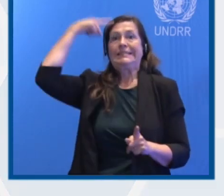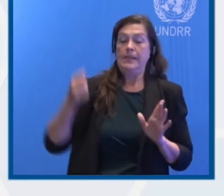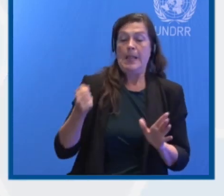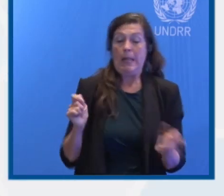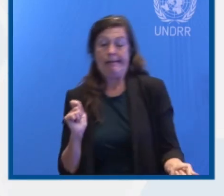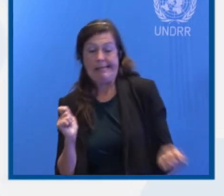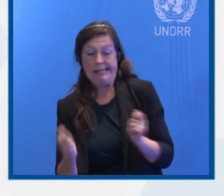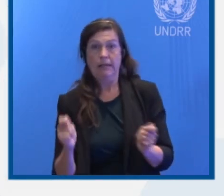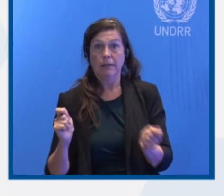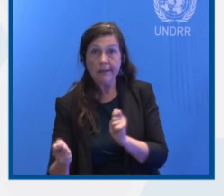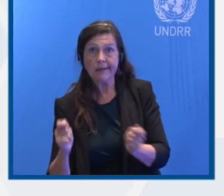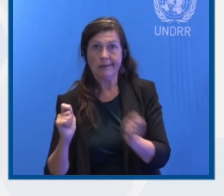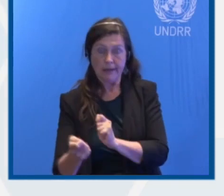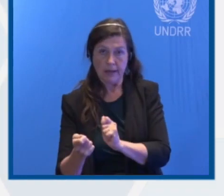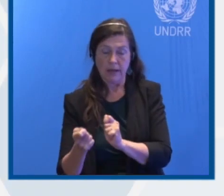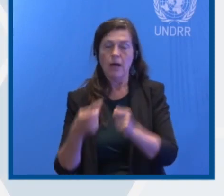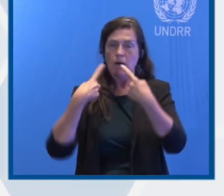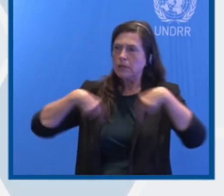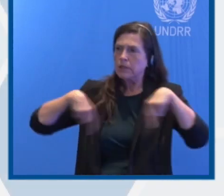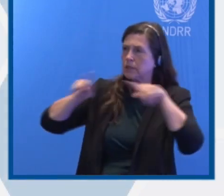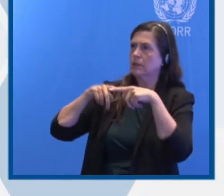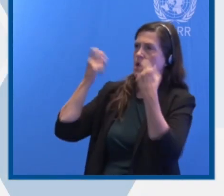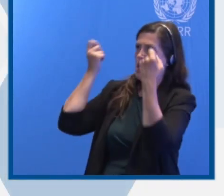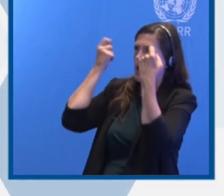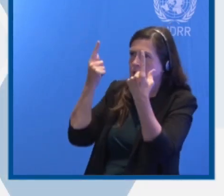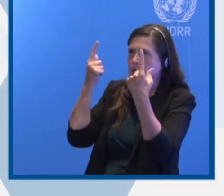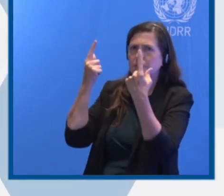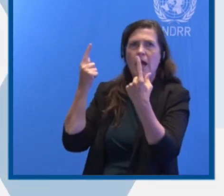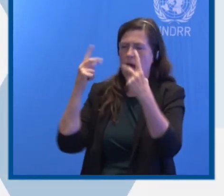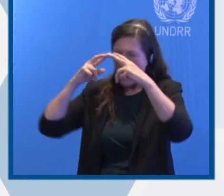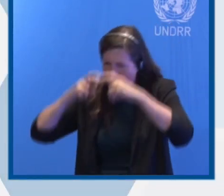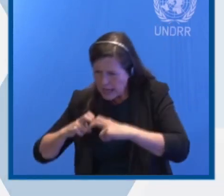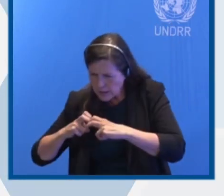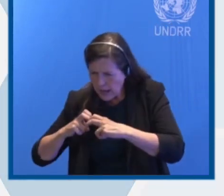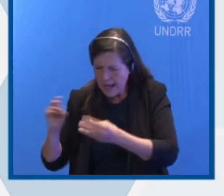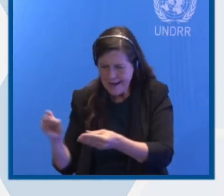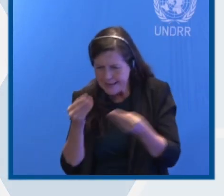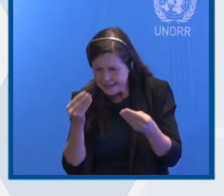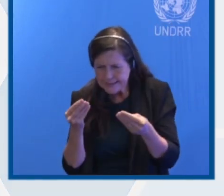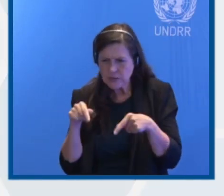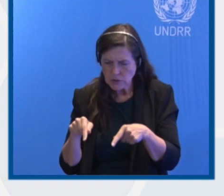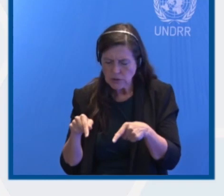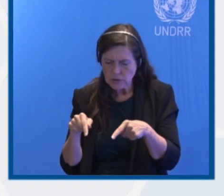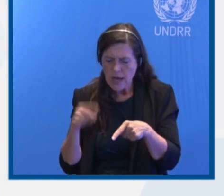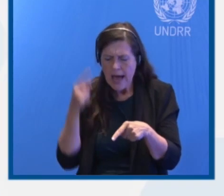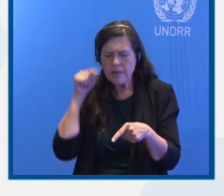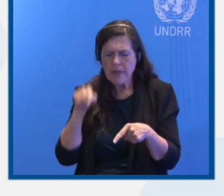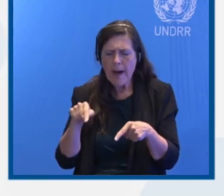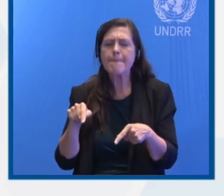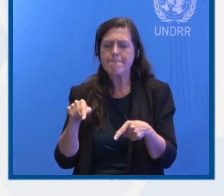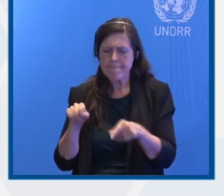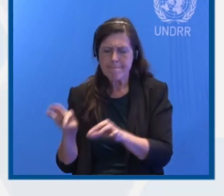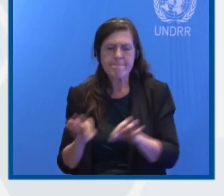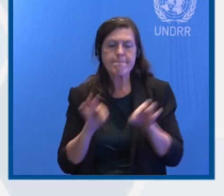identify, understand, analyze, and draw some conclusion from